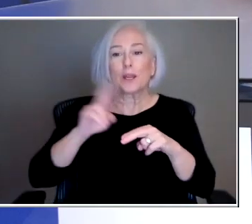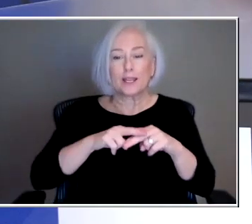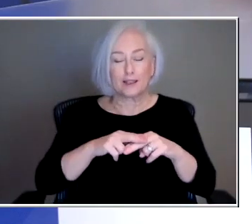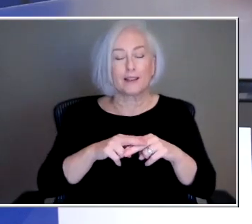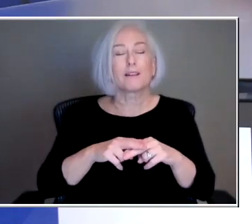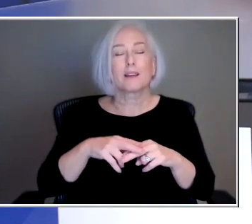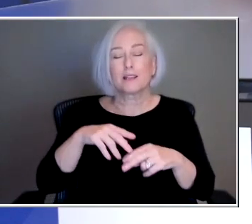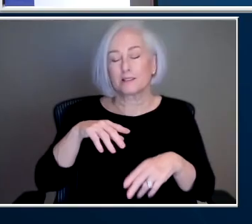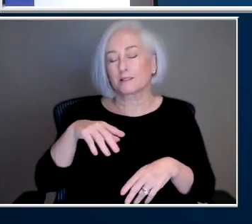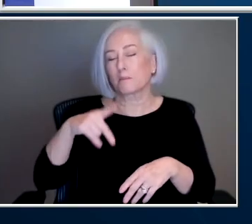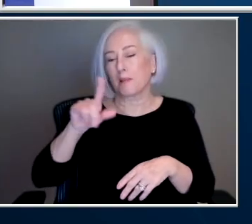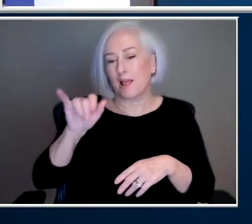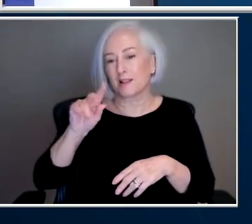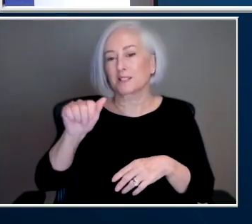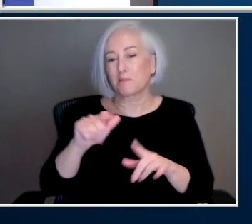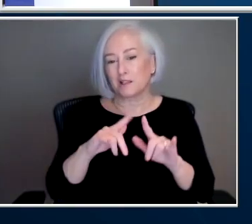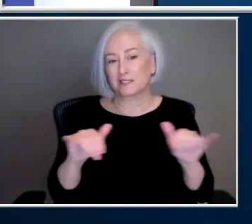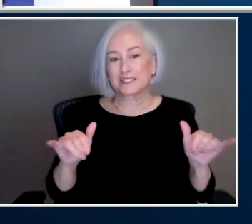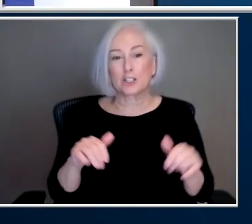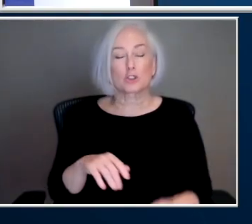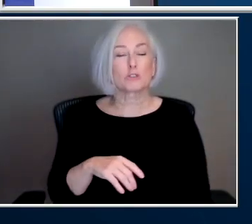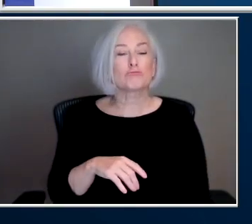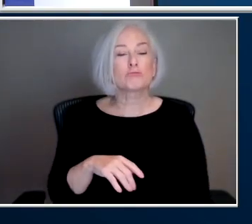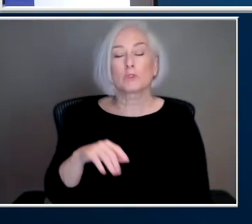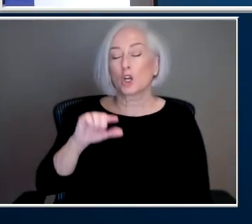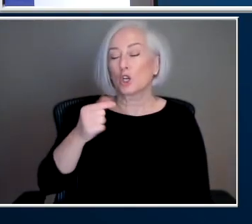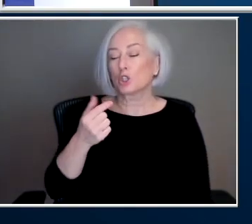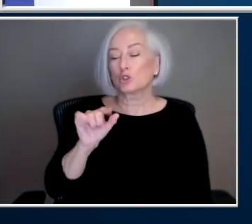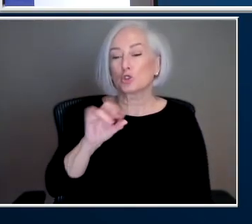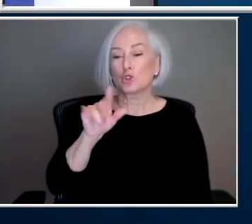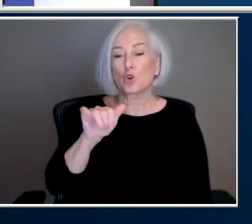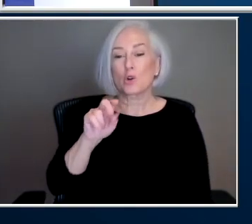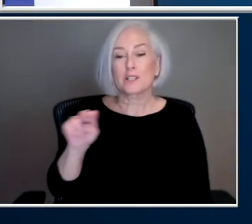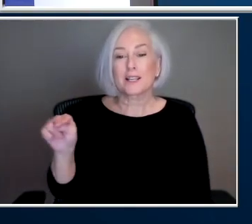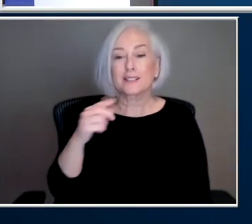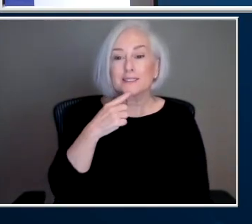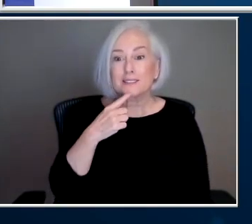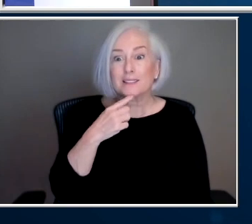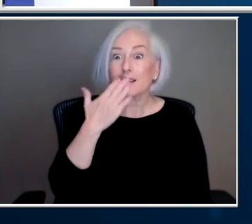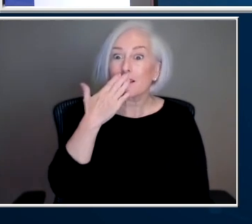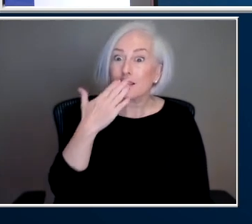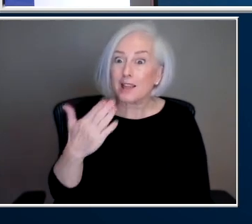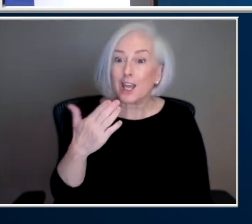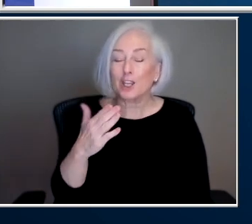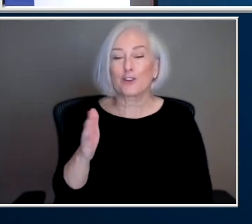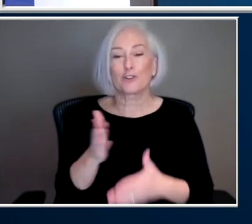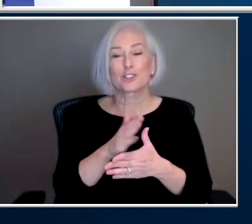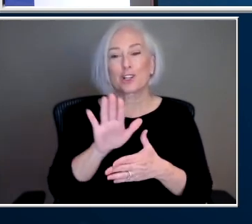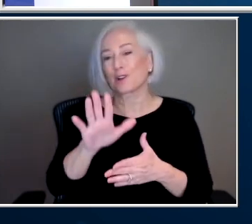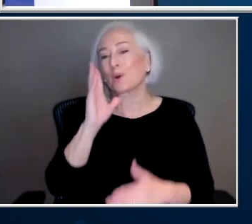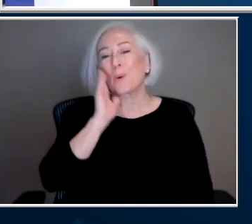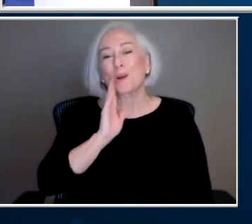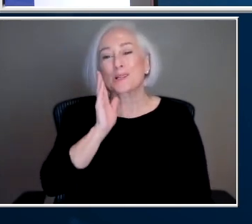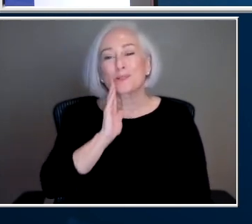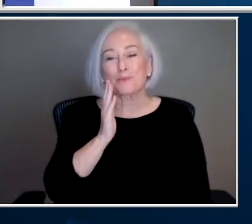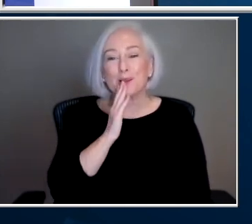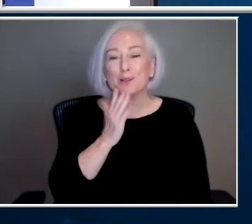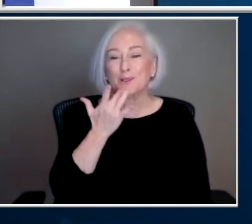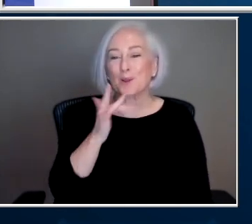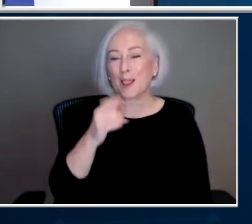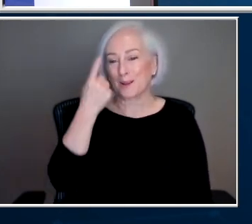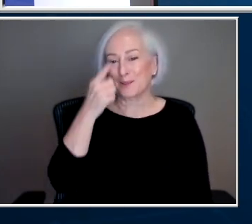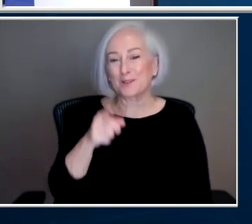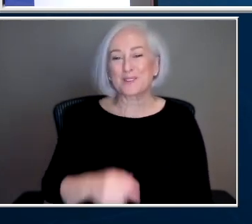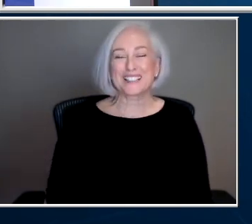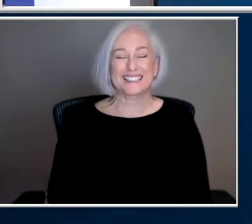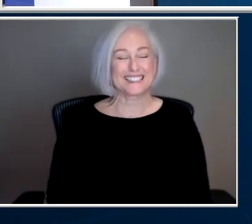a comment for Mikayla. Georgianne writes, "Thank you, Mikayla, for sharing your experience and best wishes to you." And then